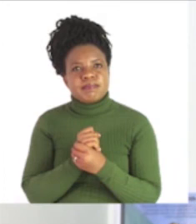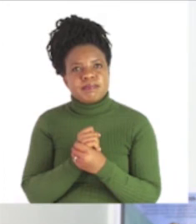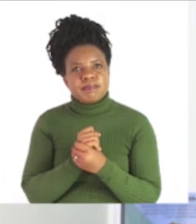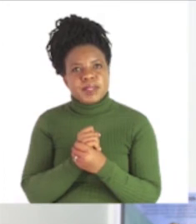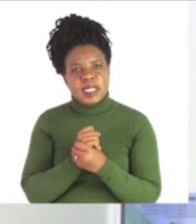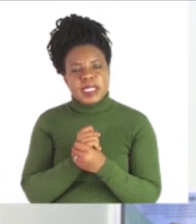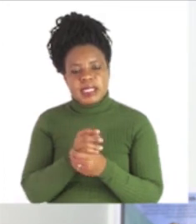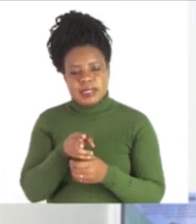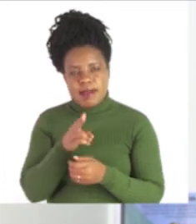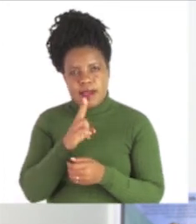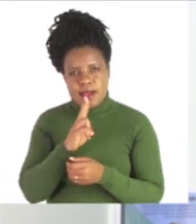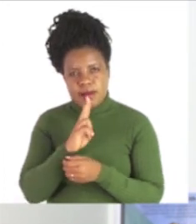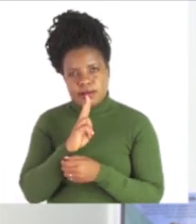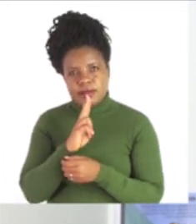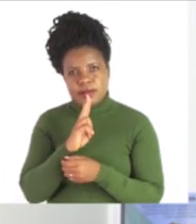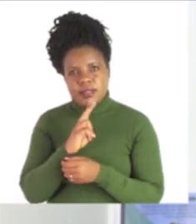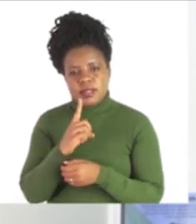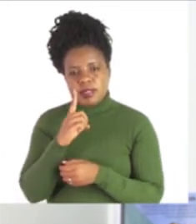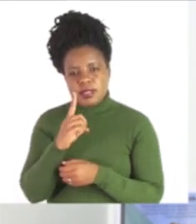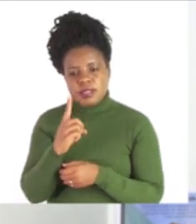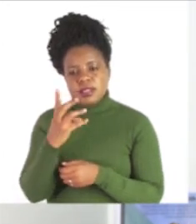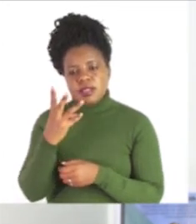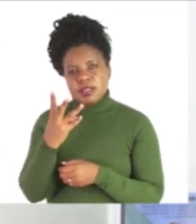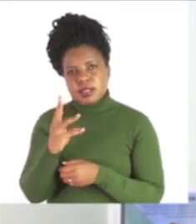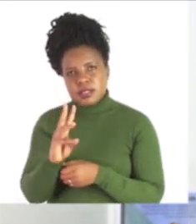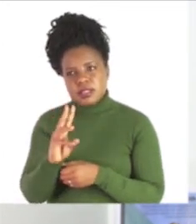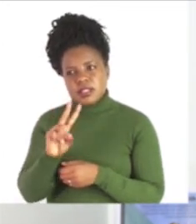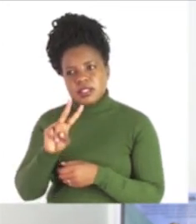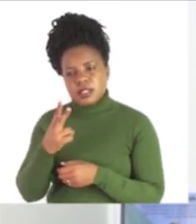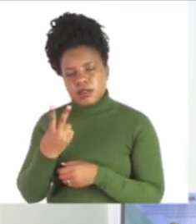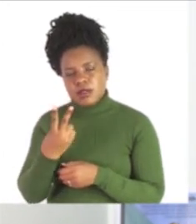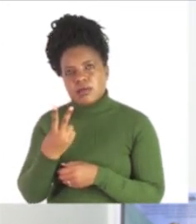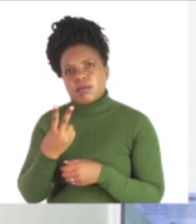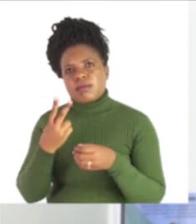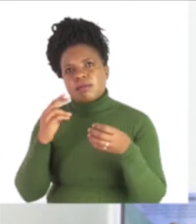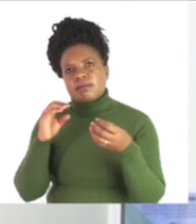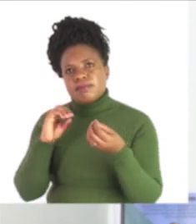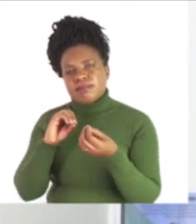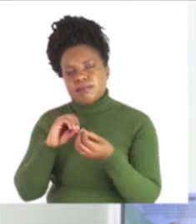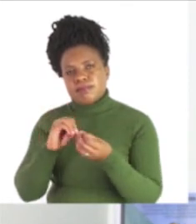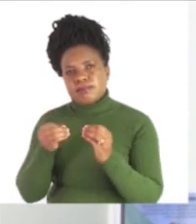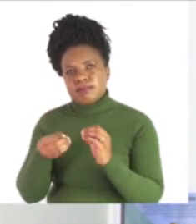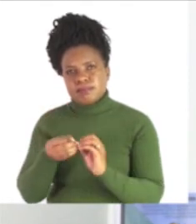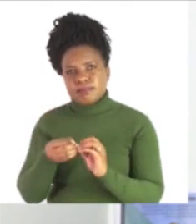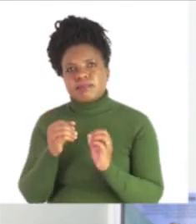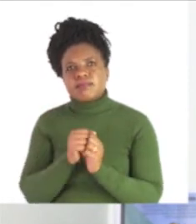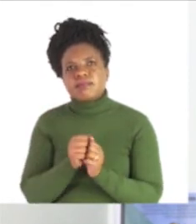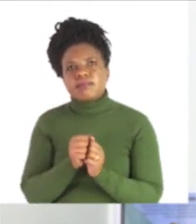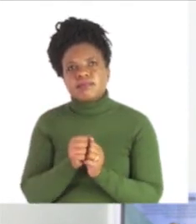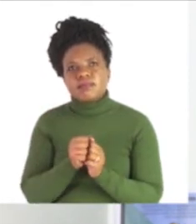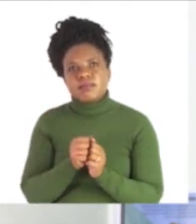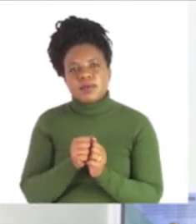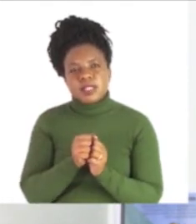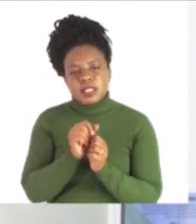should give you a 16. So this